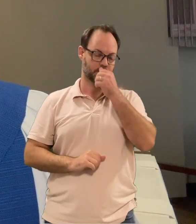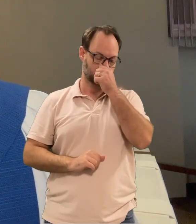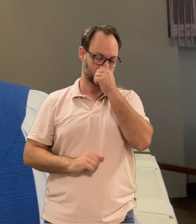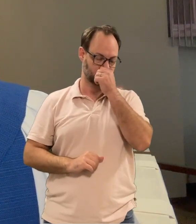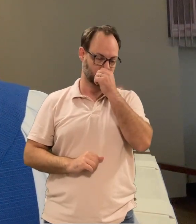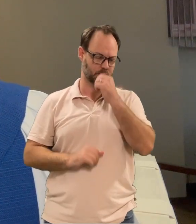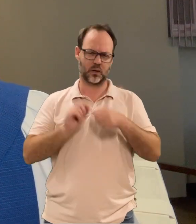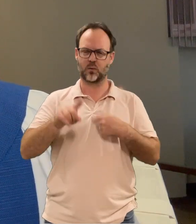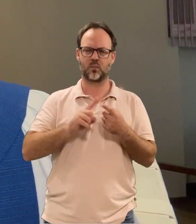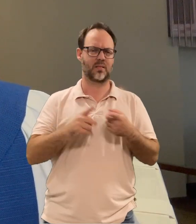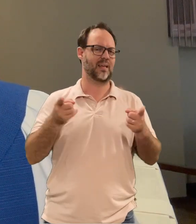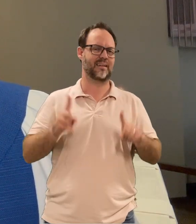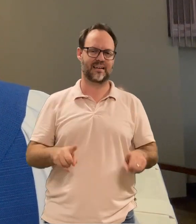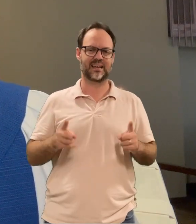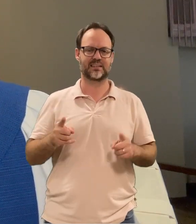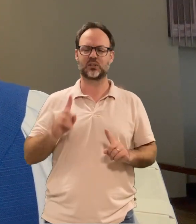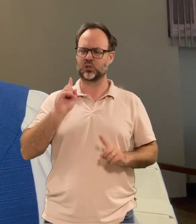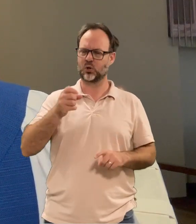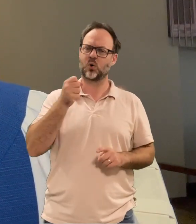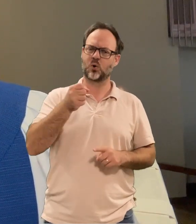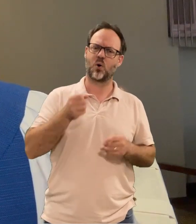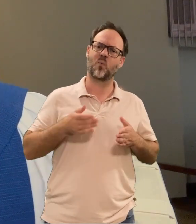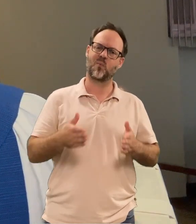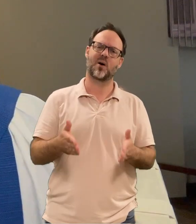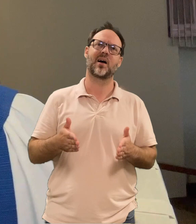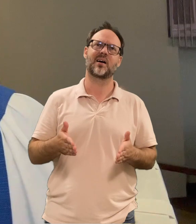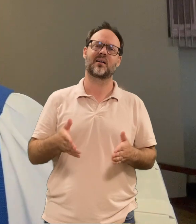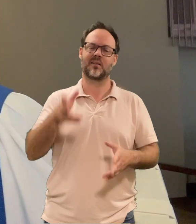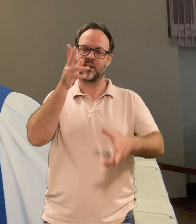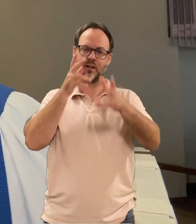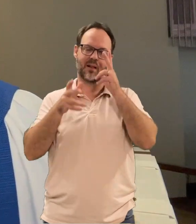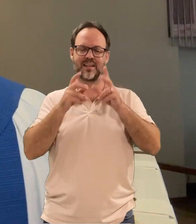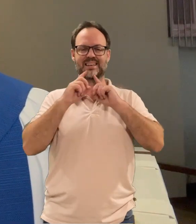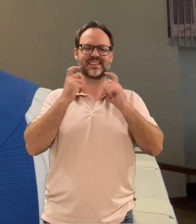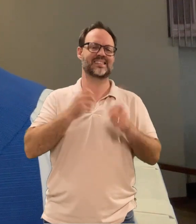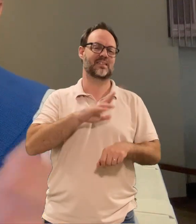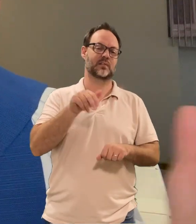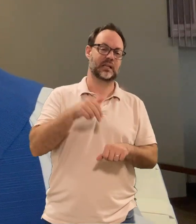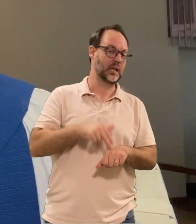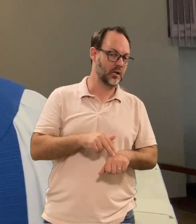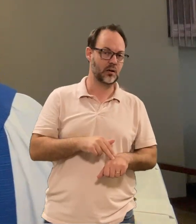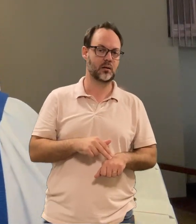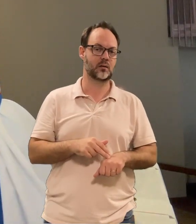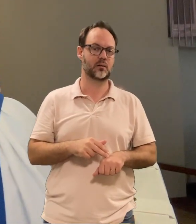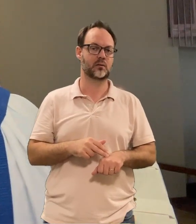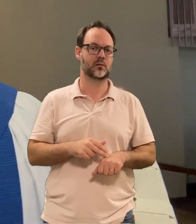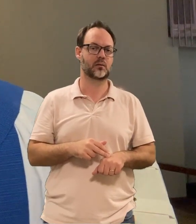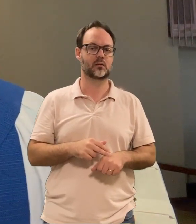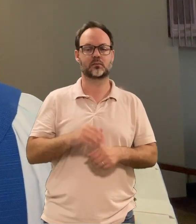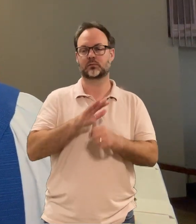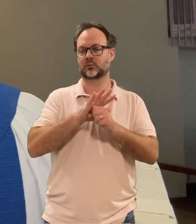God. And when that happens, you end up going your own way. You listen to your sinful